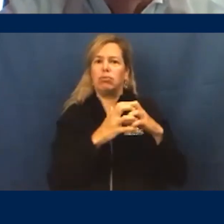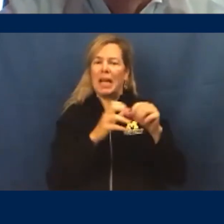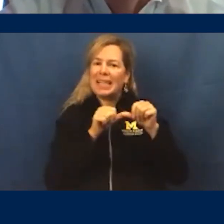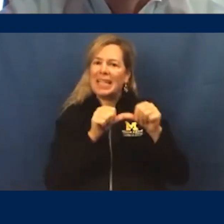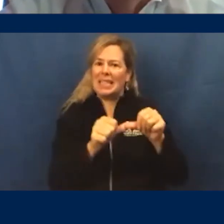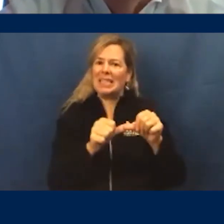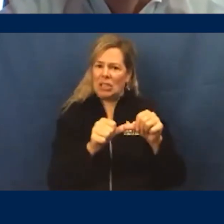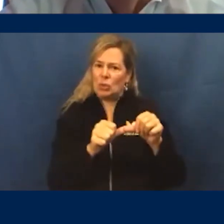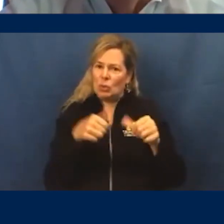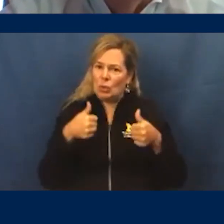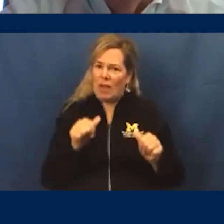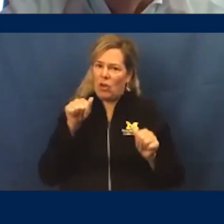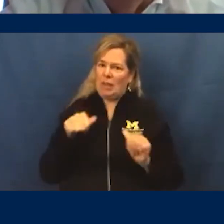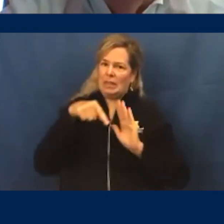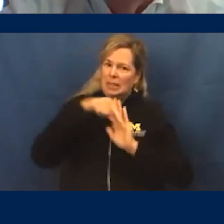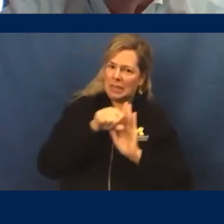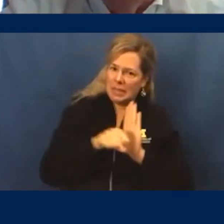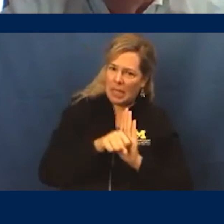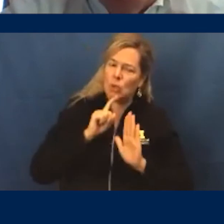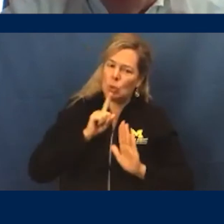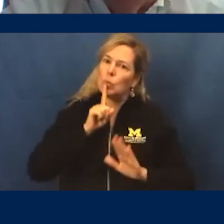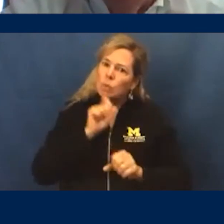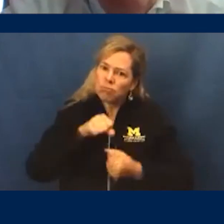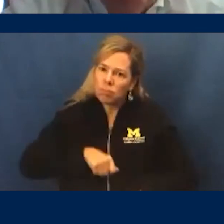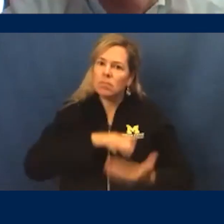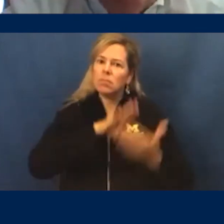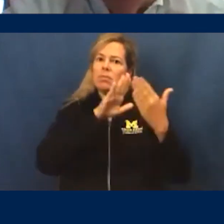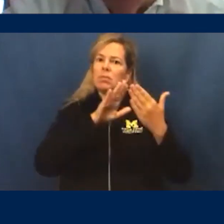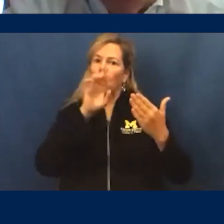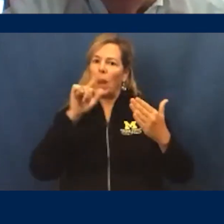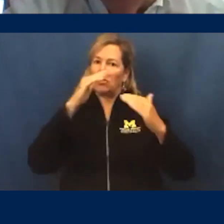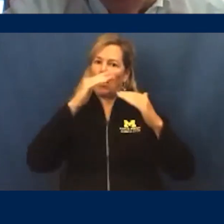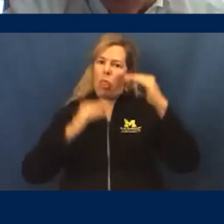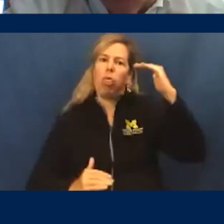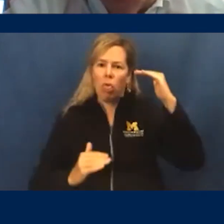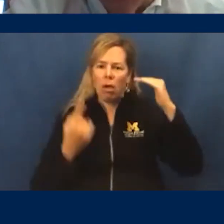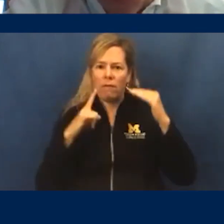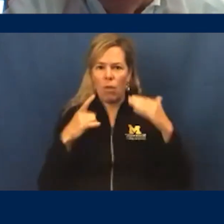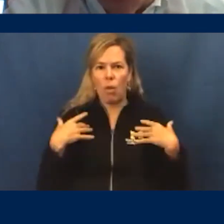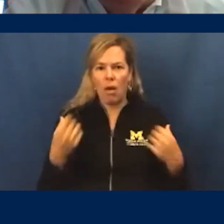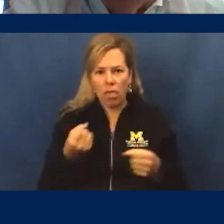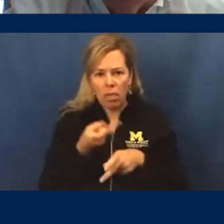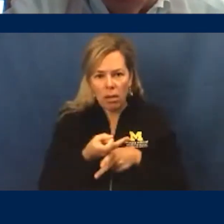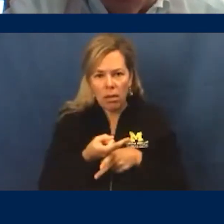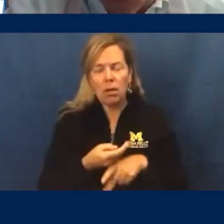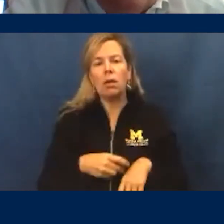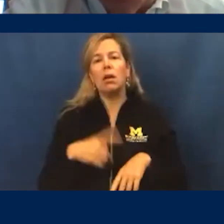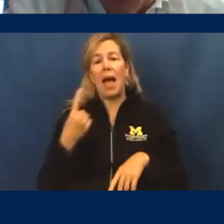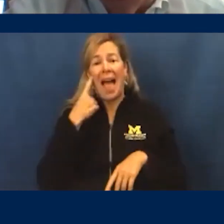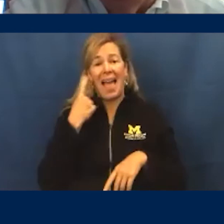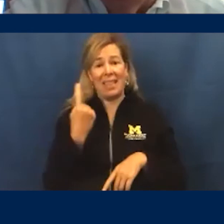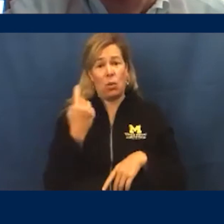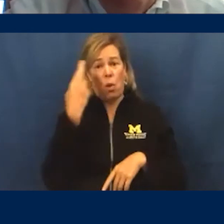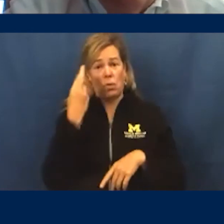state to address racial disparities in health. And finally, I'll just say that I think one of the reasons I was asked to serve on the